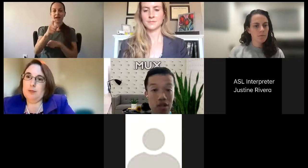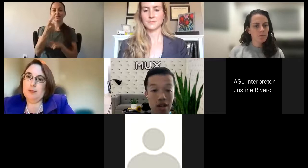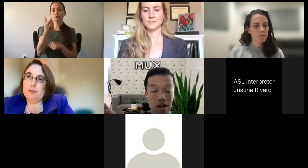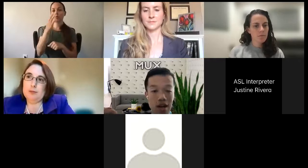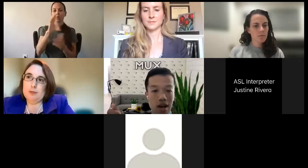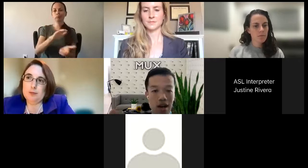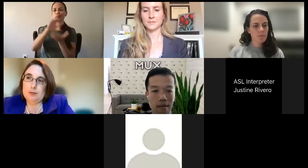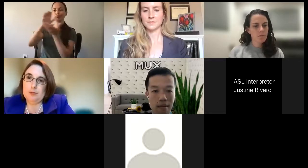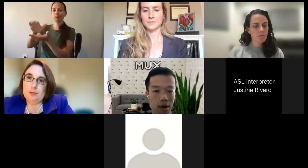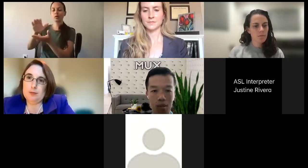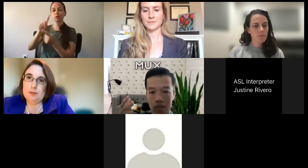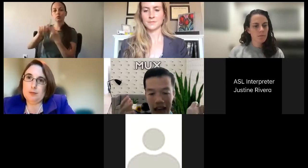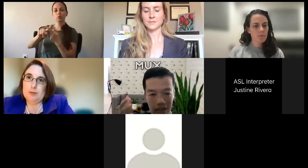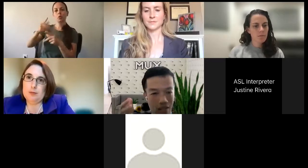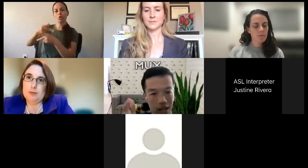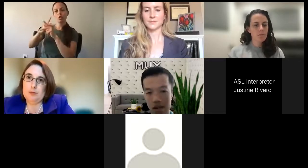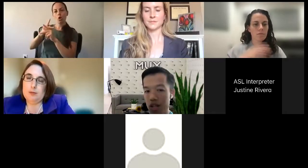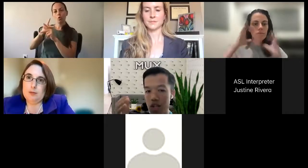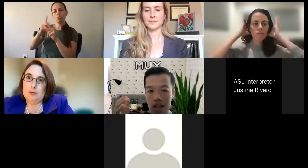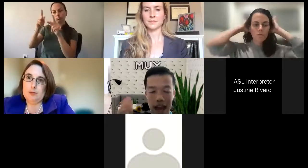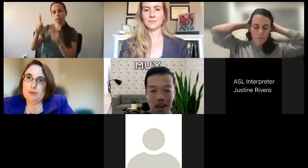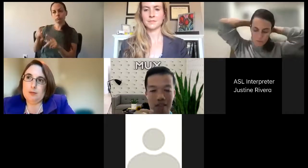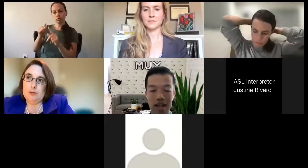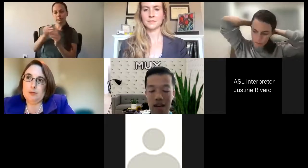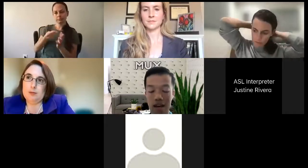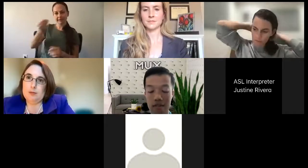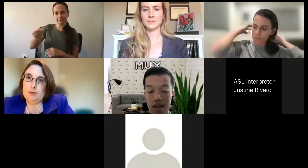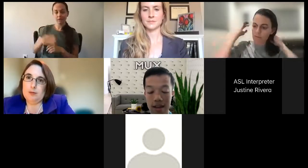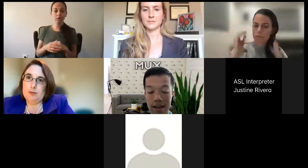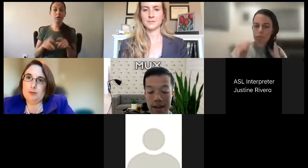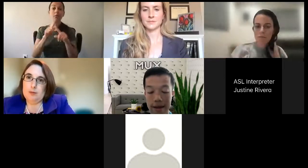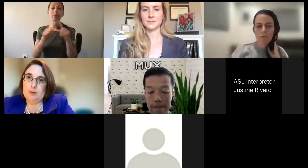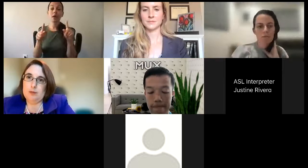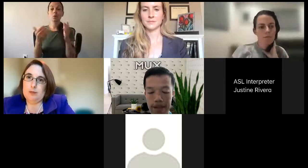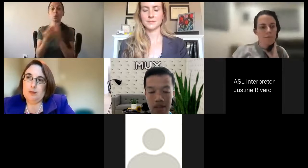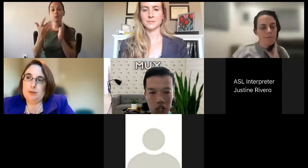loan officer. But with the advent of technology and the advent of